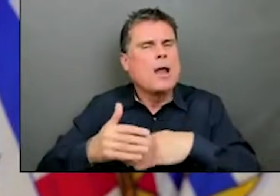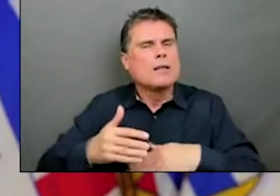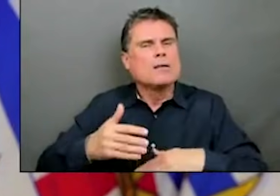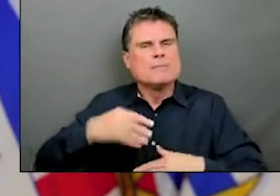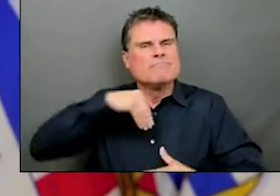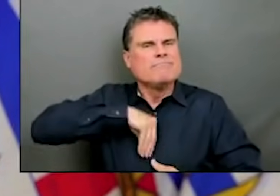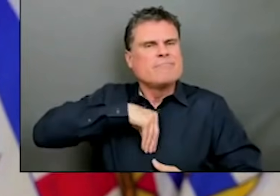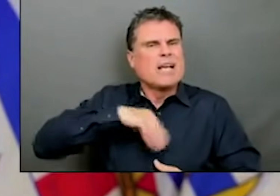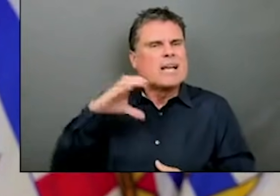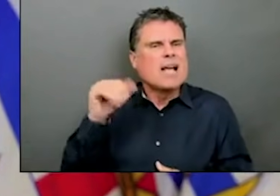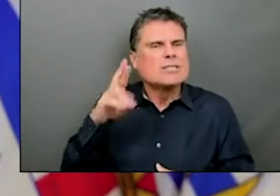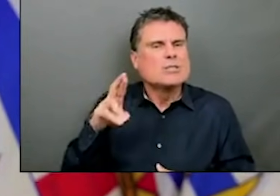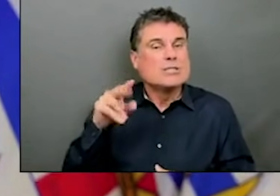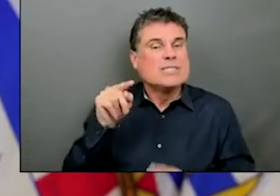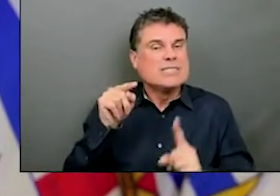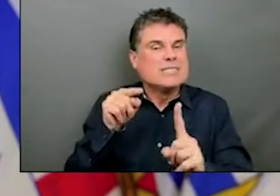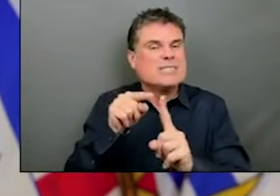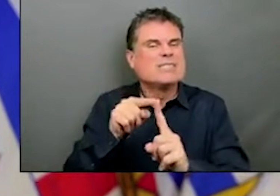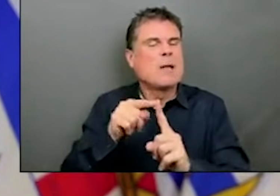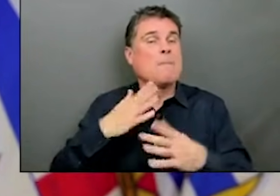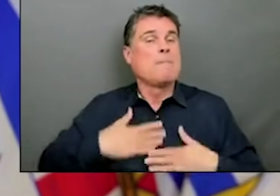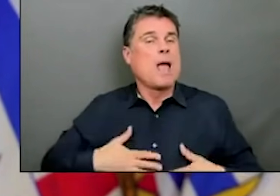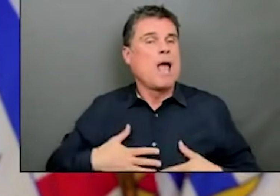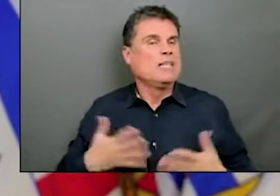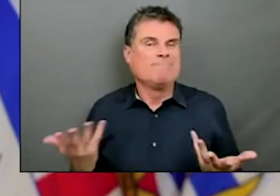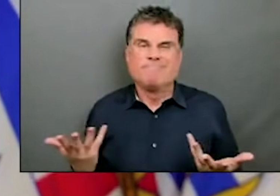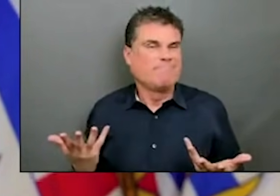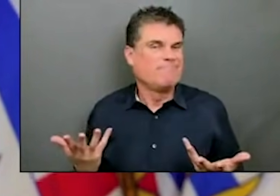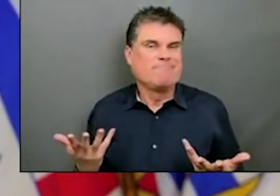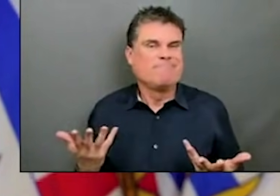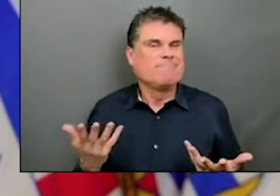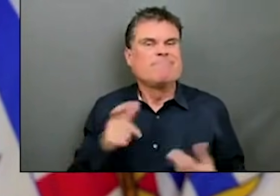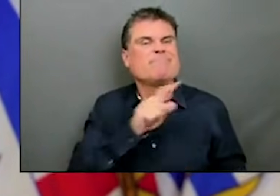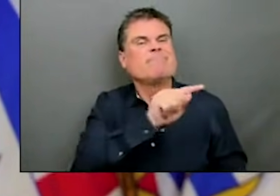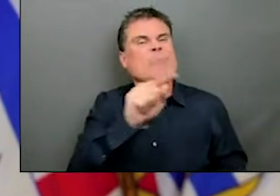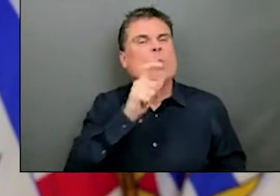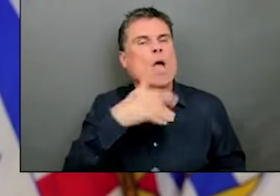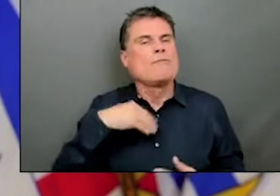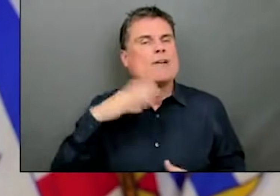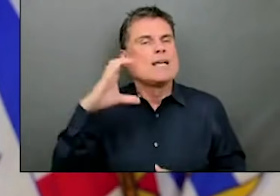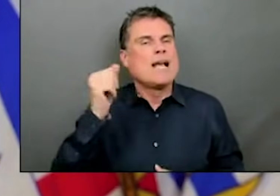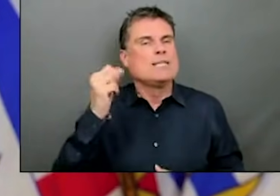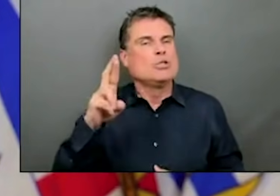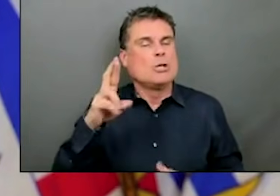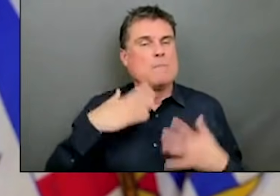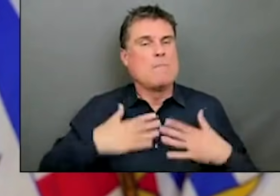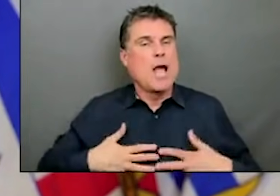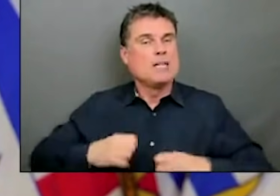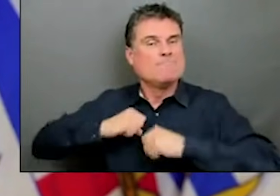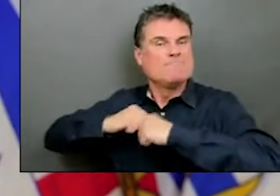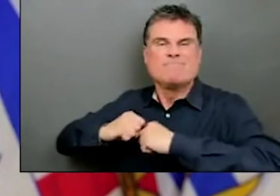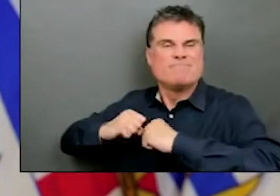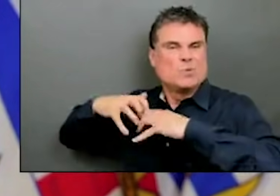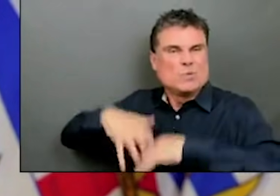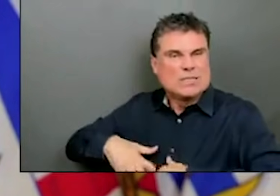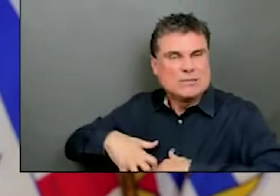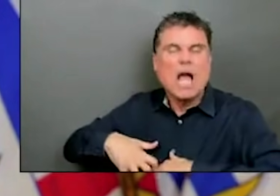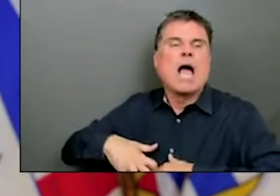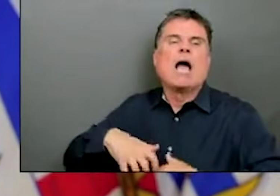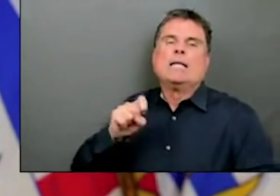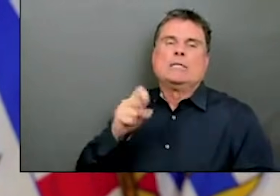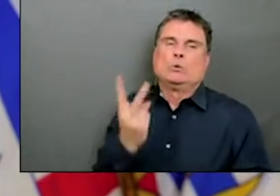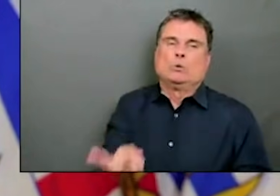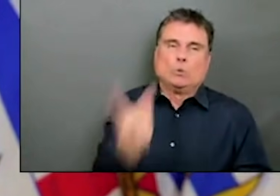an immune response after a single dose and may need a second dose sooner rather than later. And